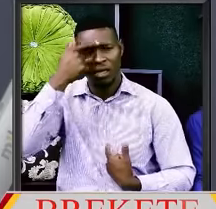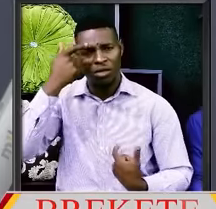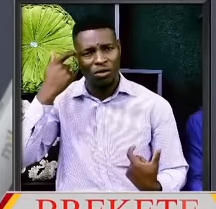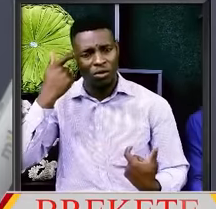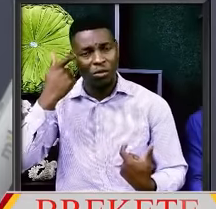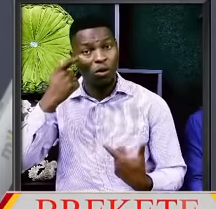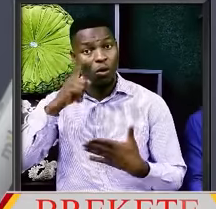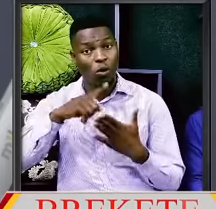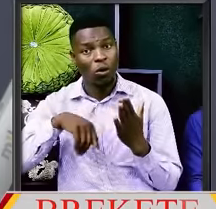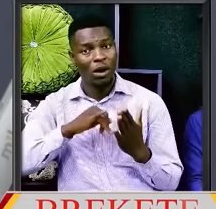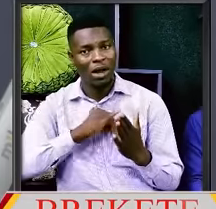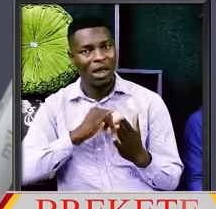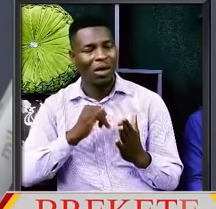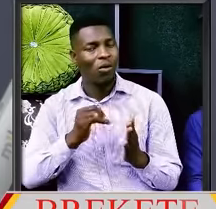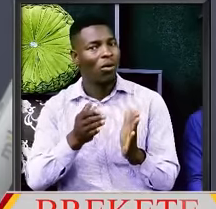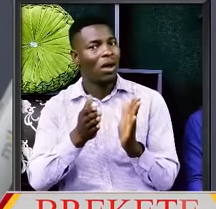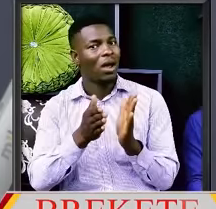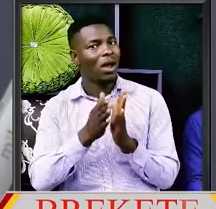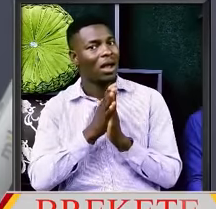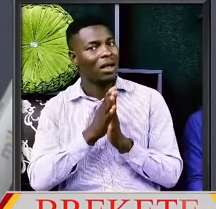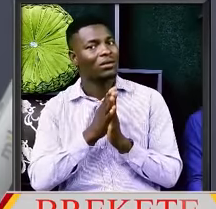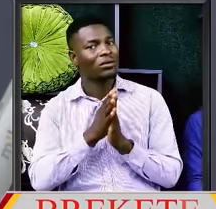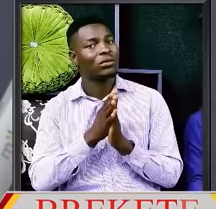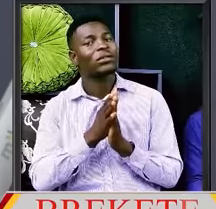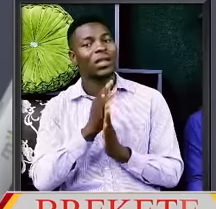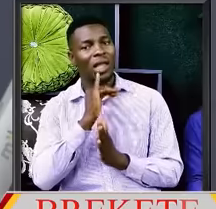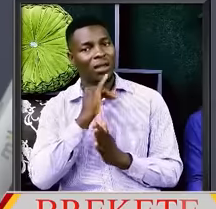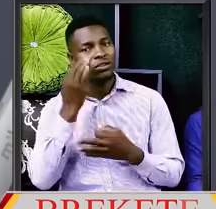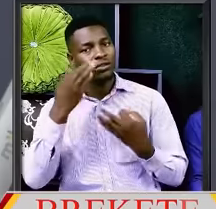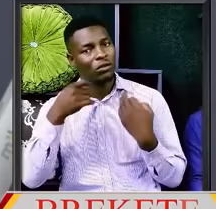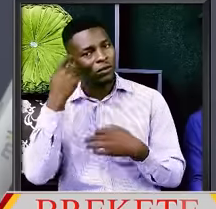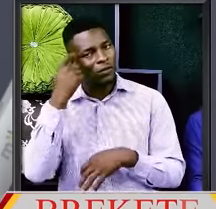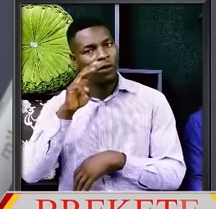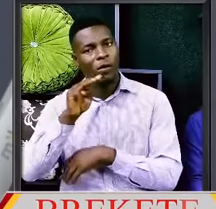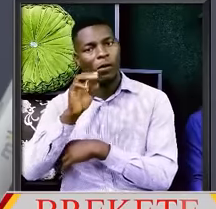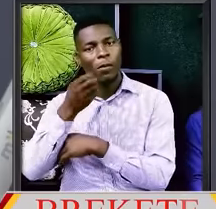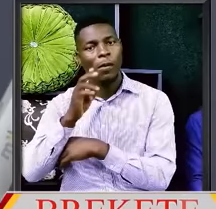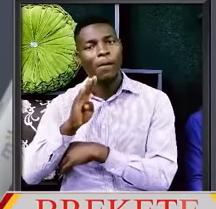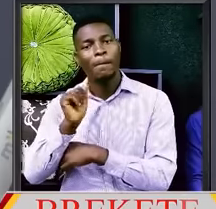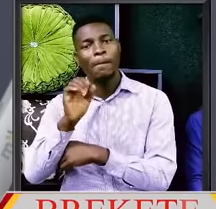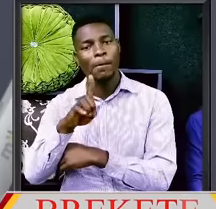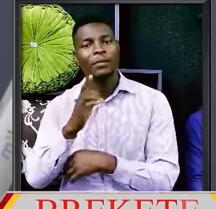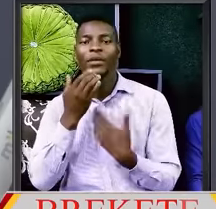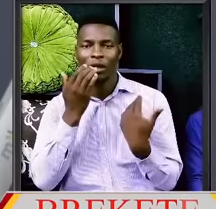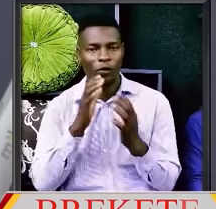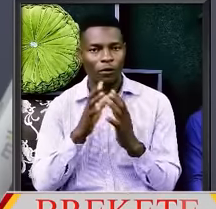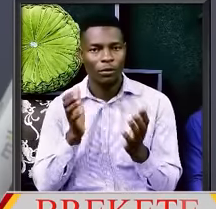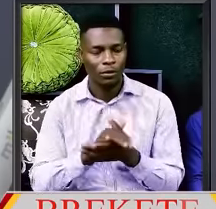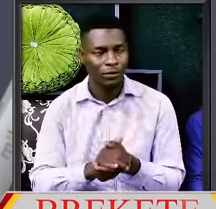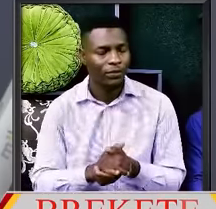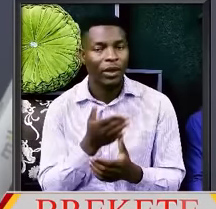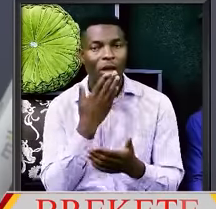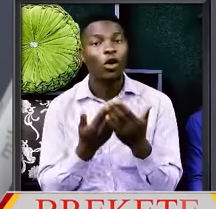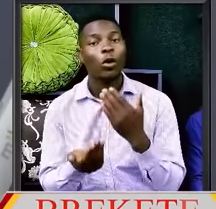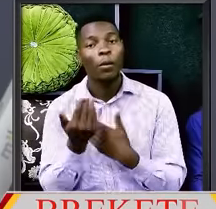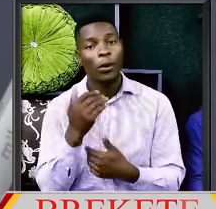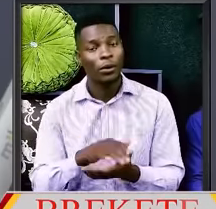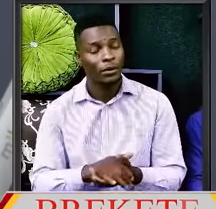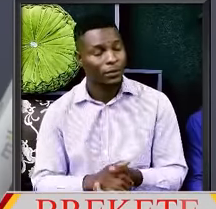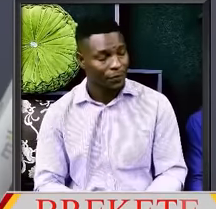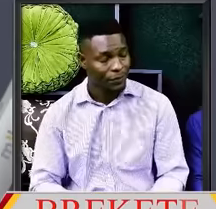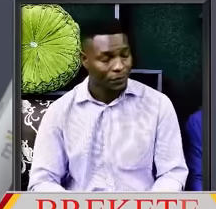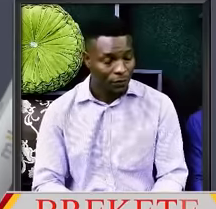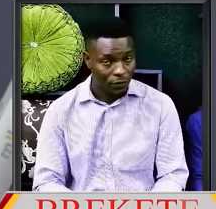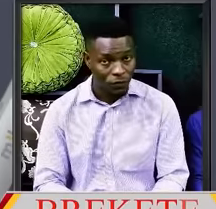say is that justice for Mohbad. Okay, thank you, ma. Thank you very much, ma. Thank you. Hello, good morning.